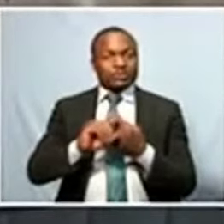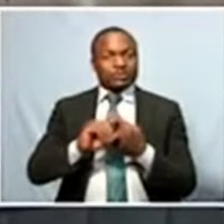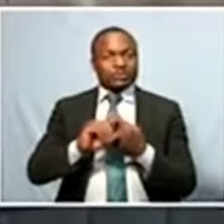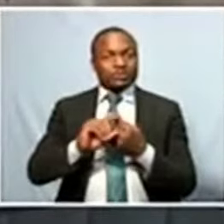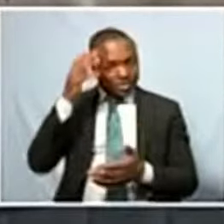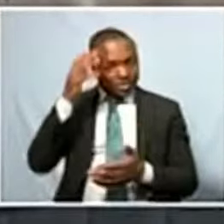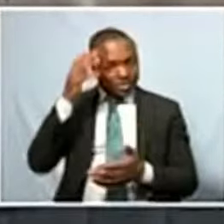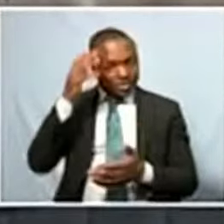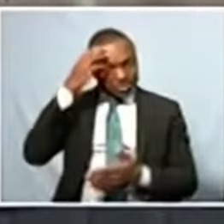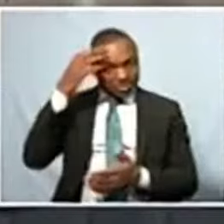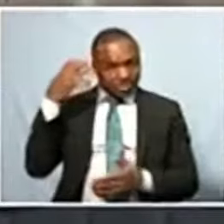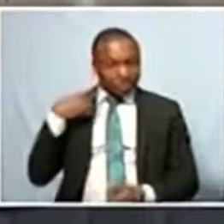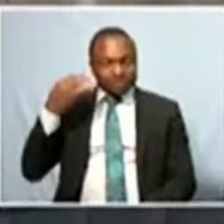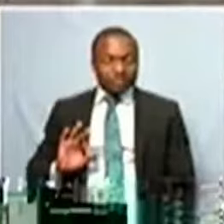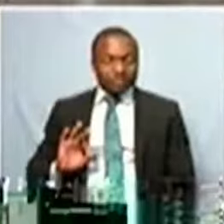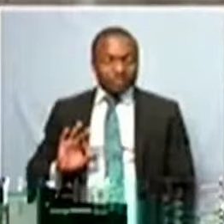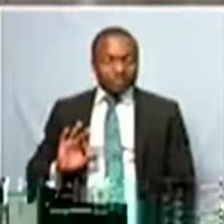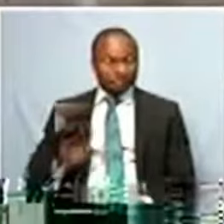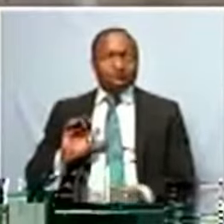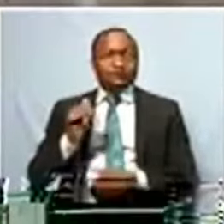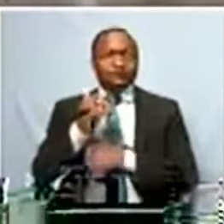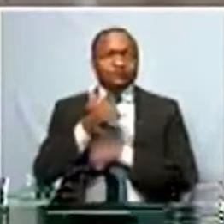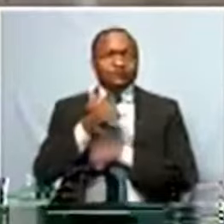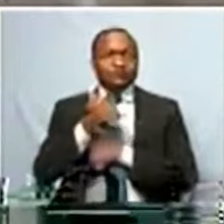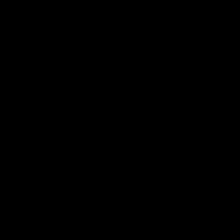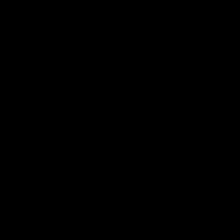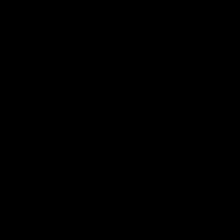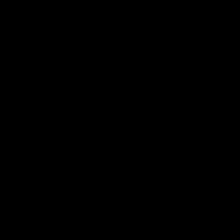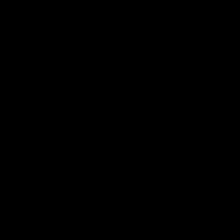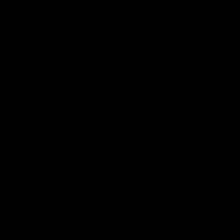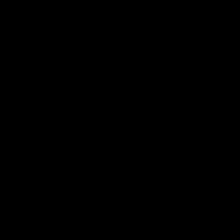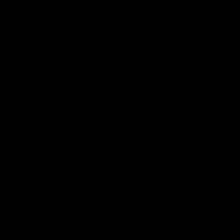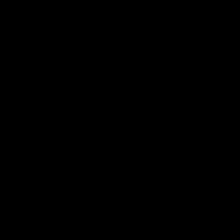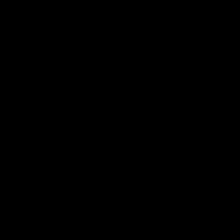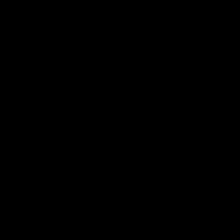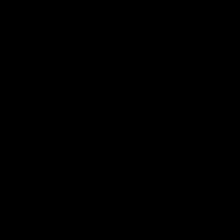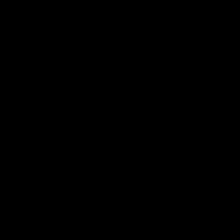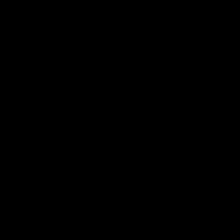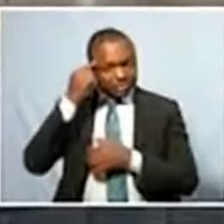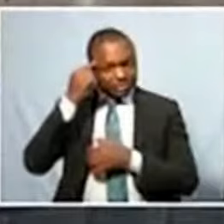benefiting from the state the whole entire 2024.